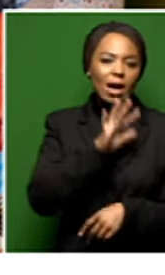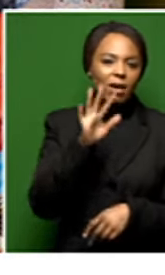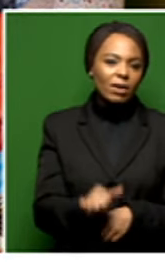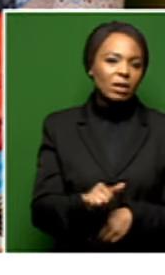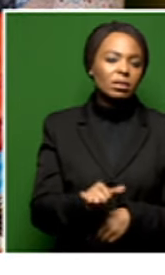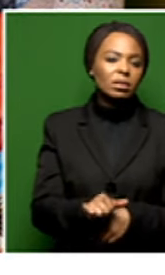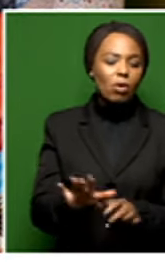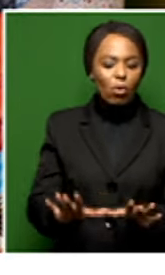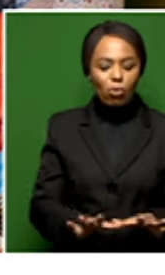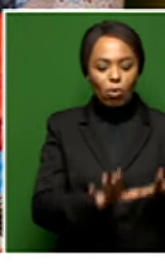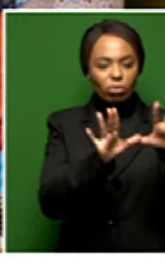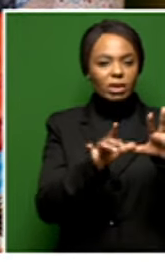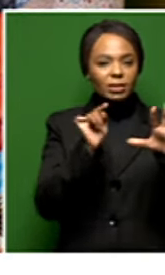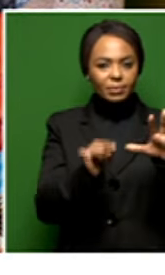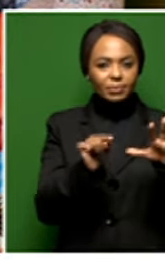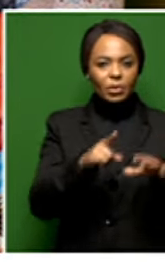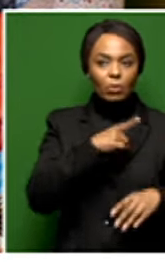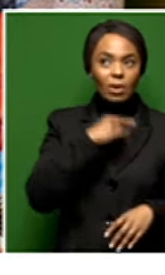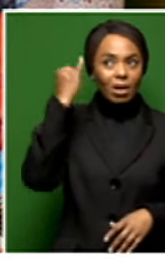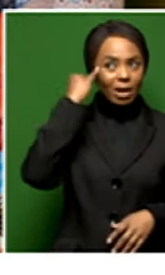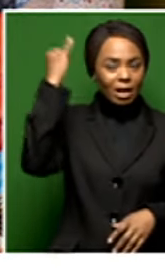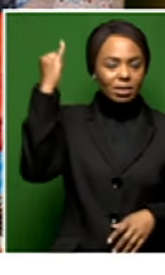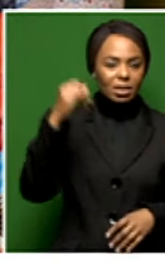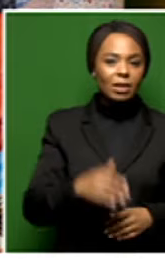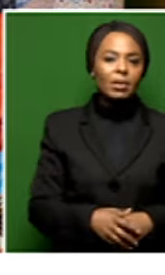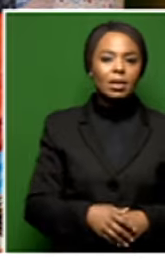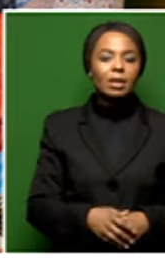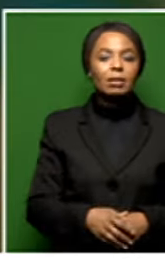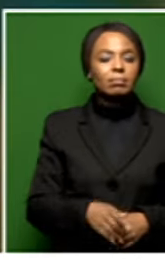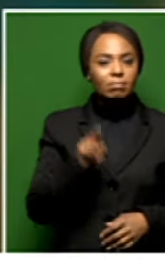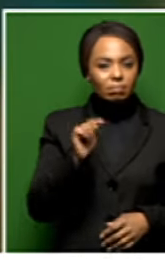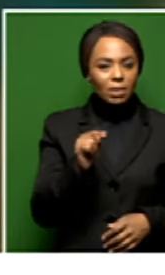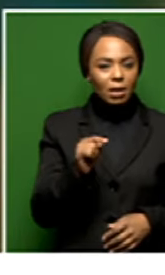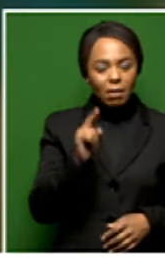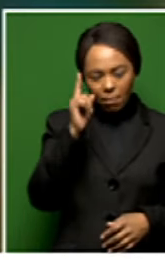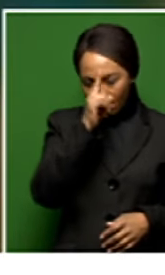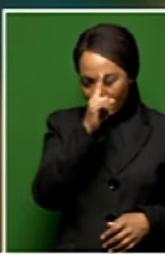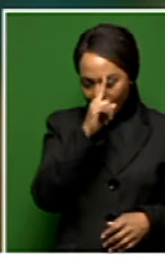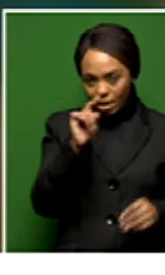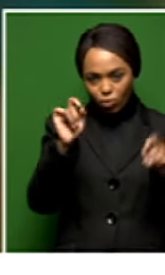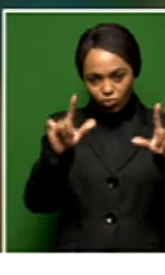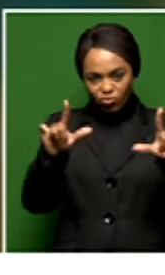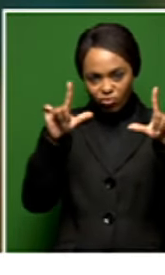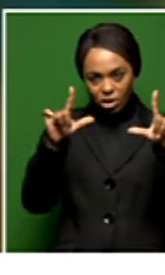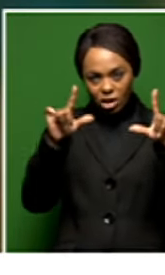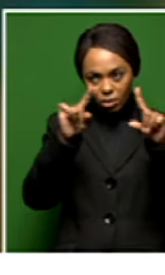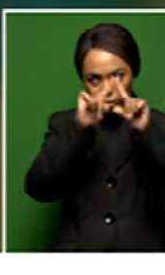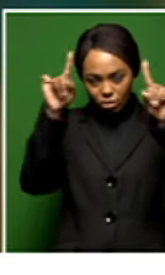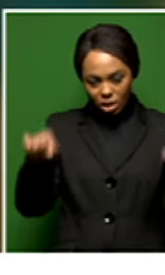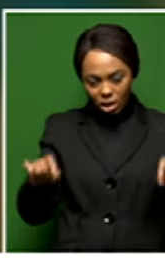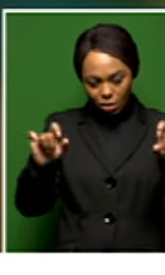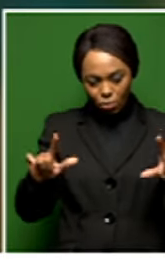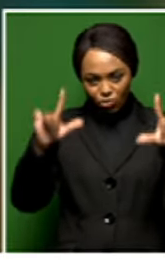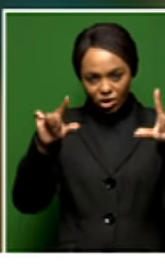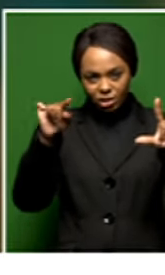know, the idea of the actual portrait, so the black portrait, you know, and it has caused